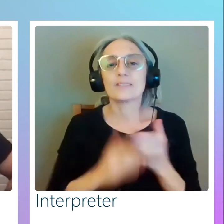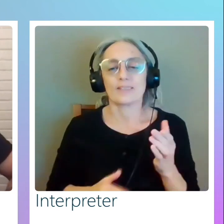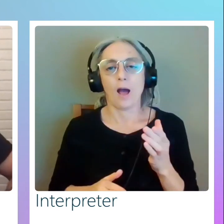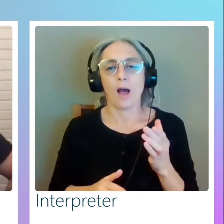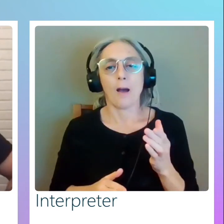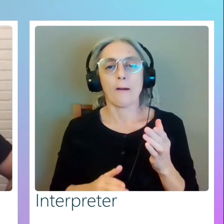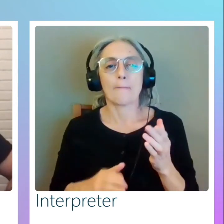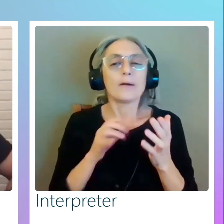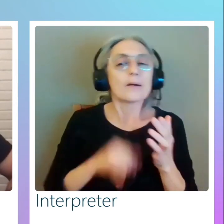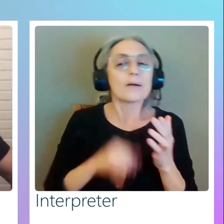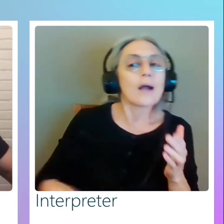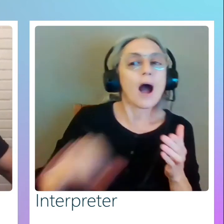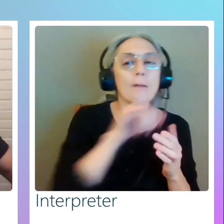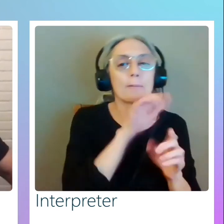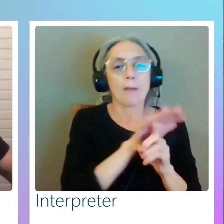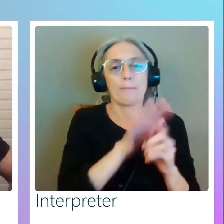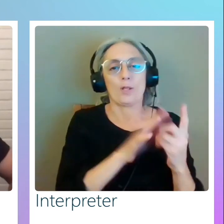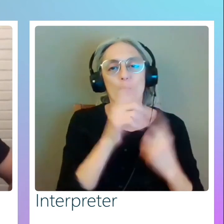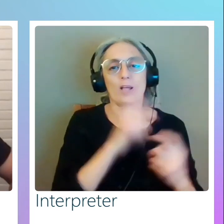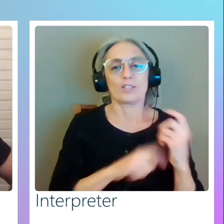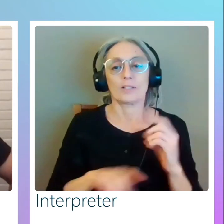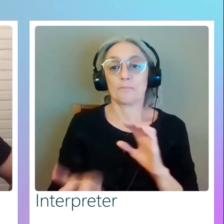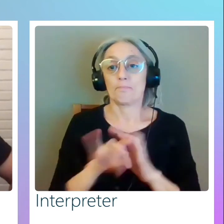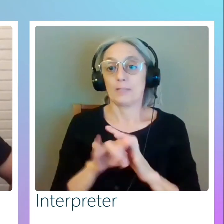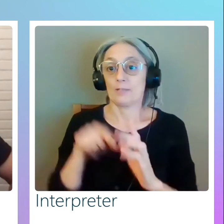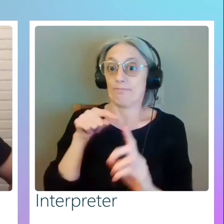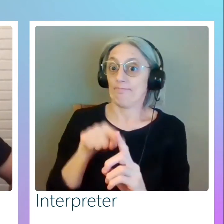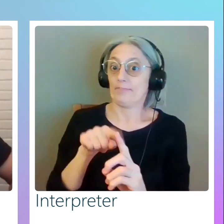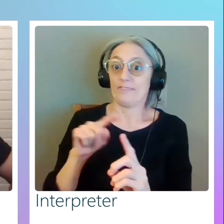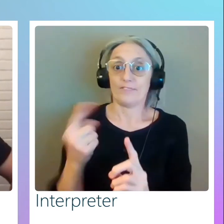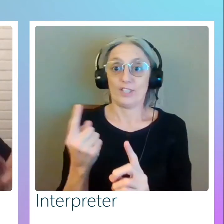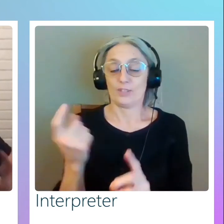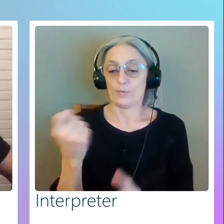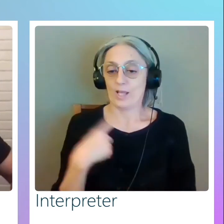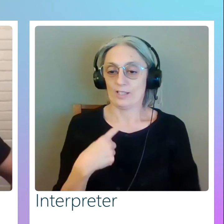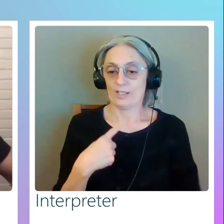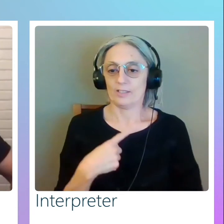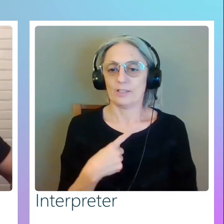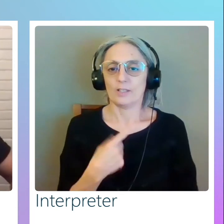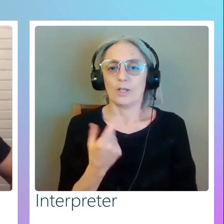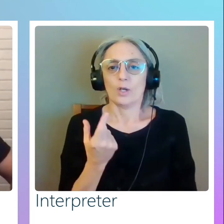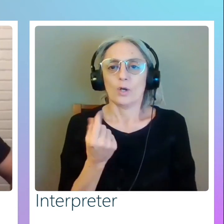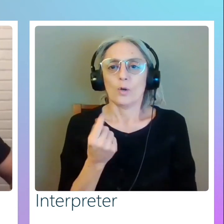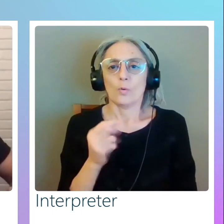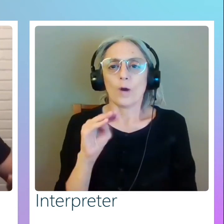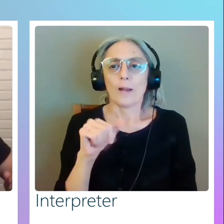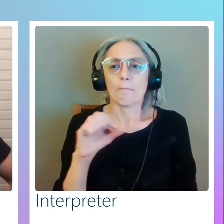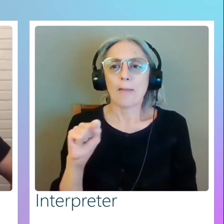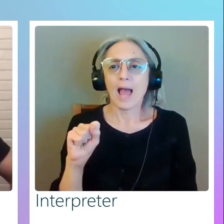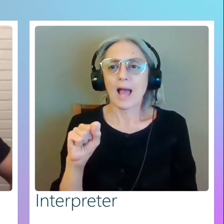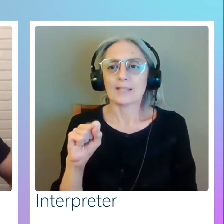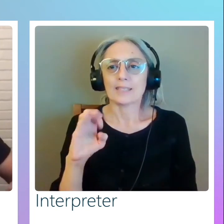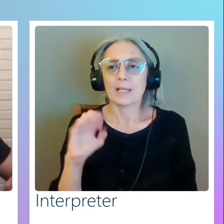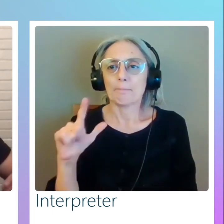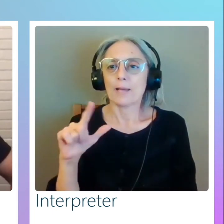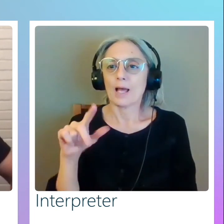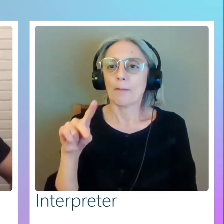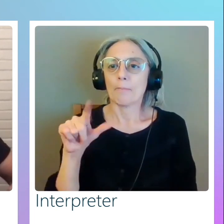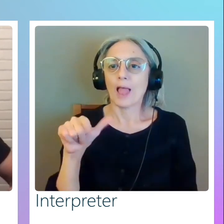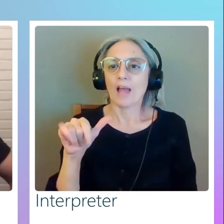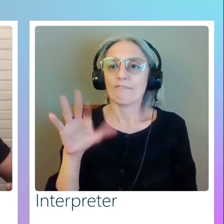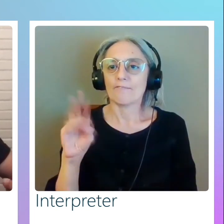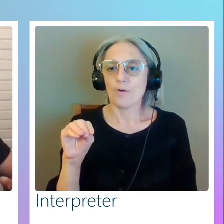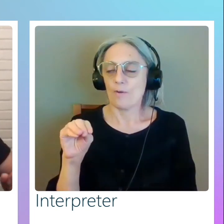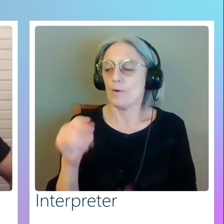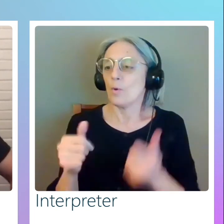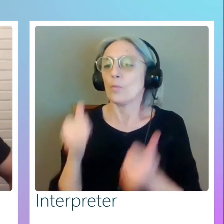trending. Let's start with this one. So what mass email platform is good at providing